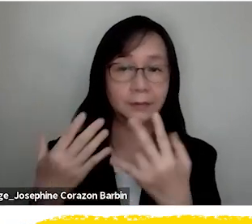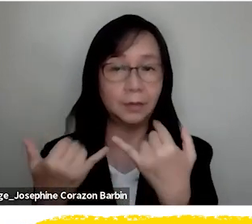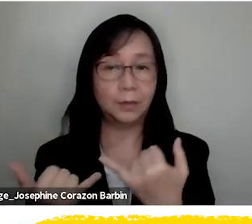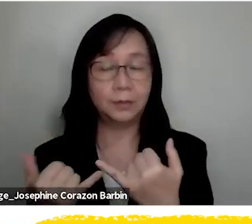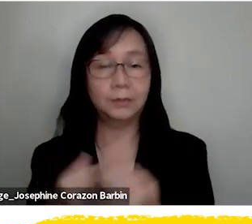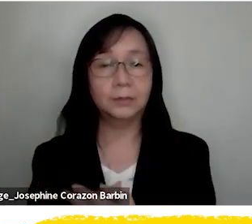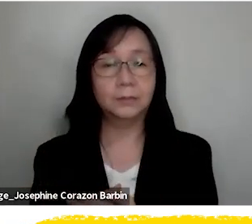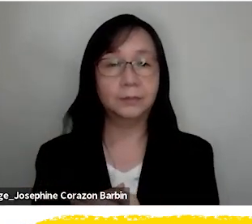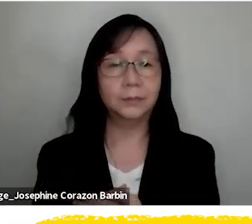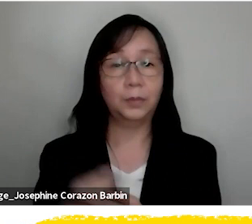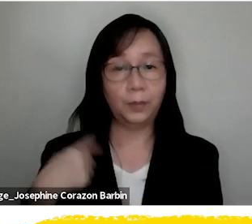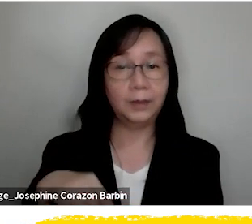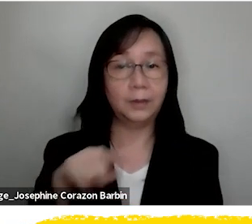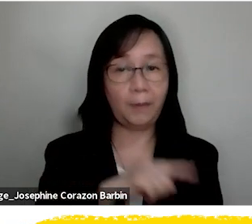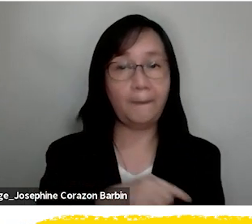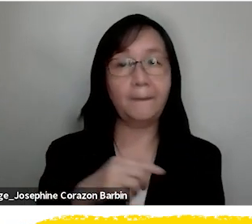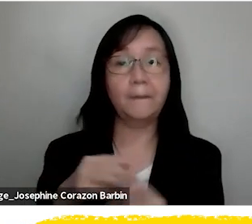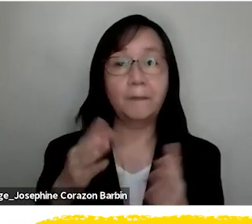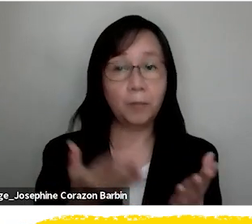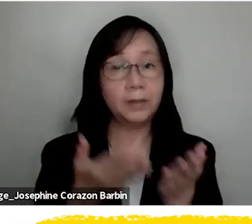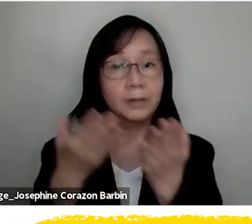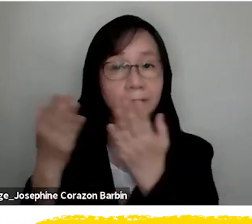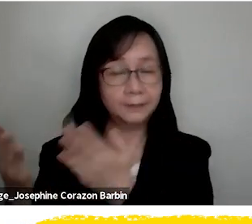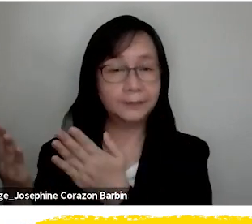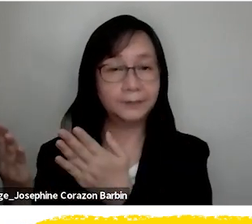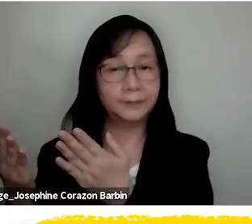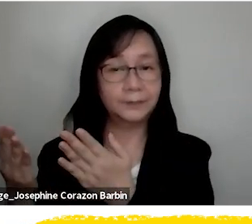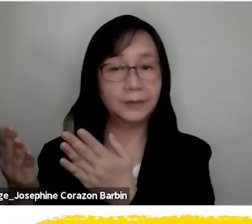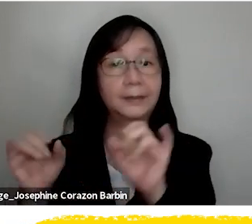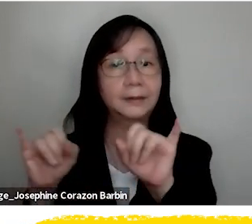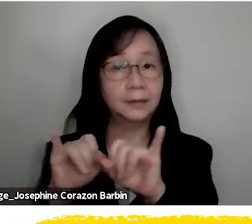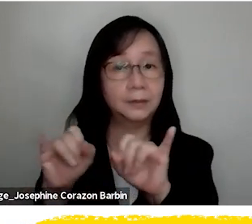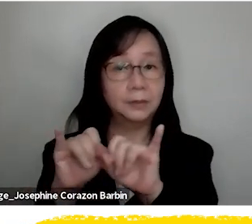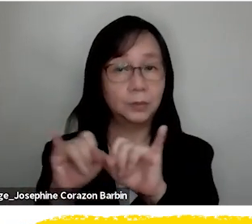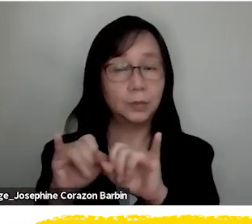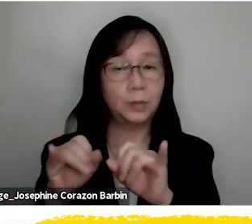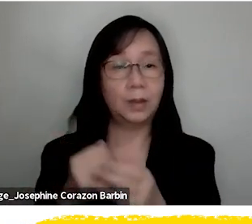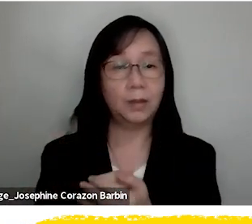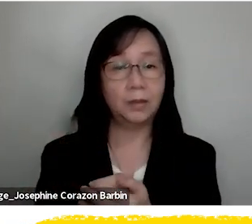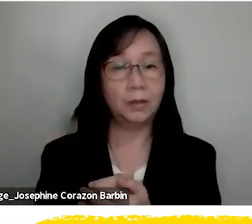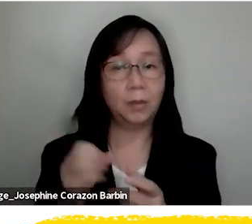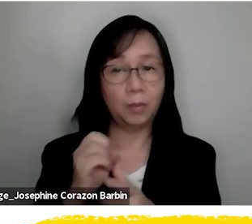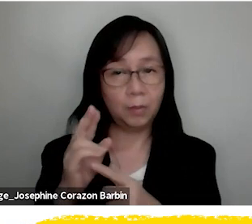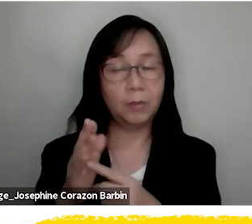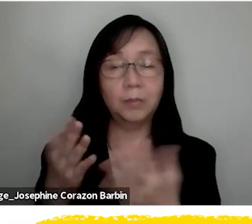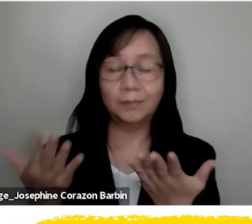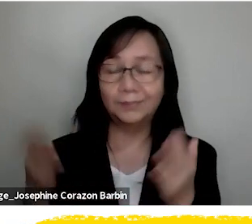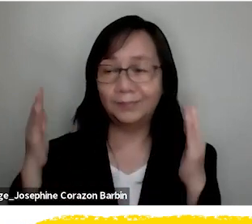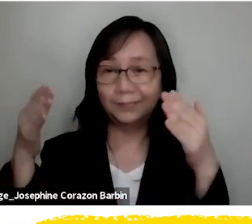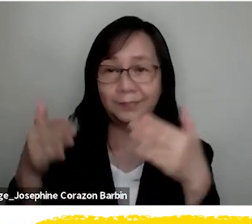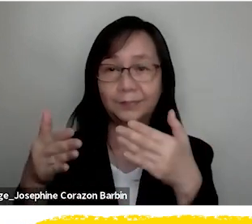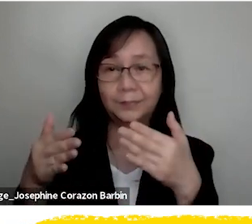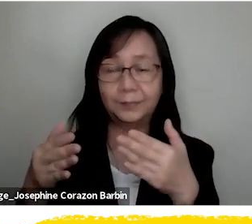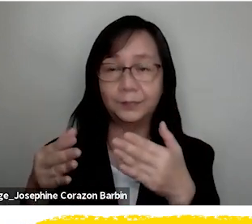the ones who brought this issue or attention to this